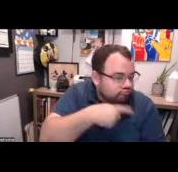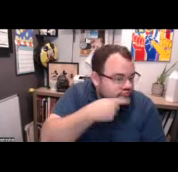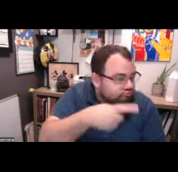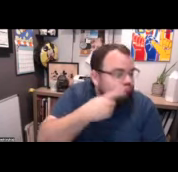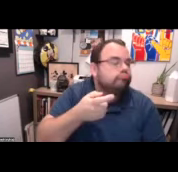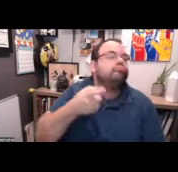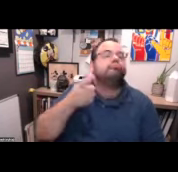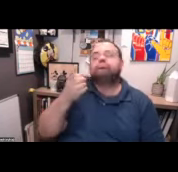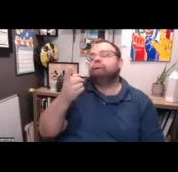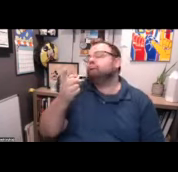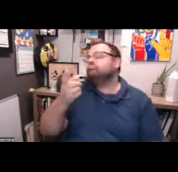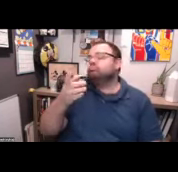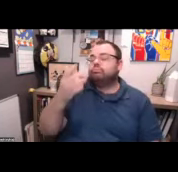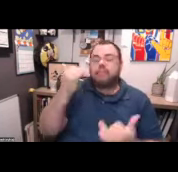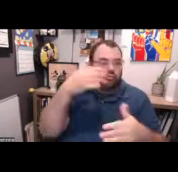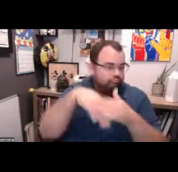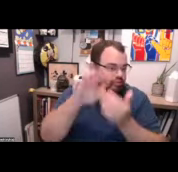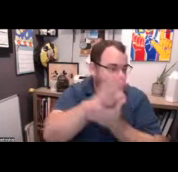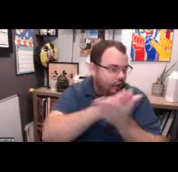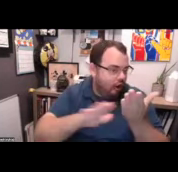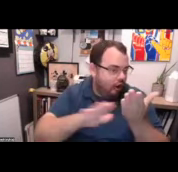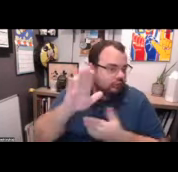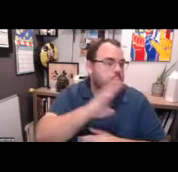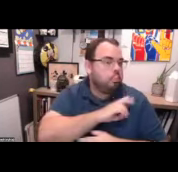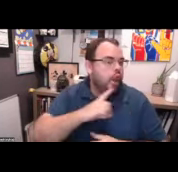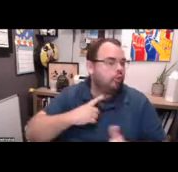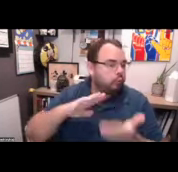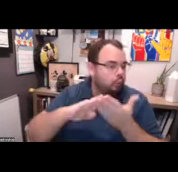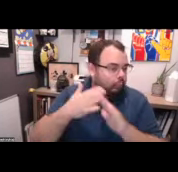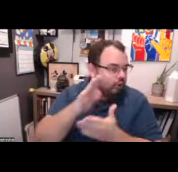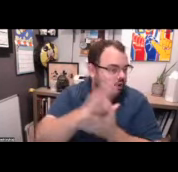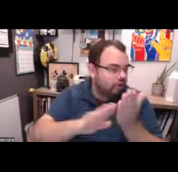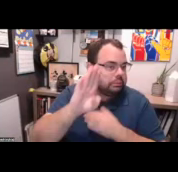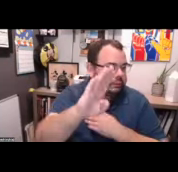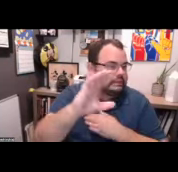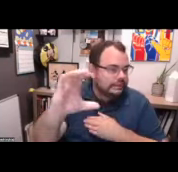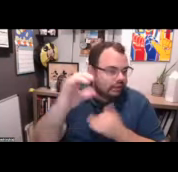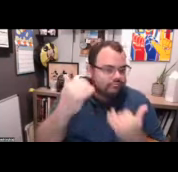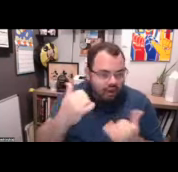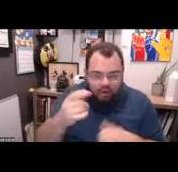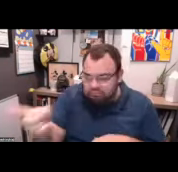father and my brother are hearing. My parents and my brother is hearing.